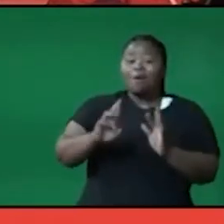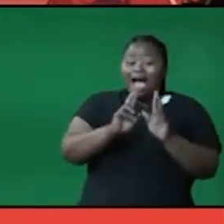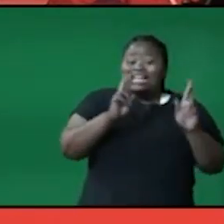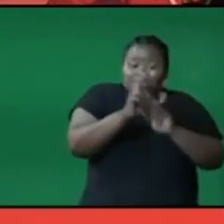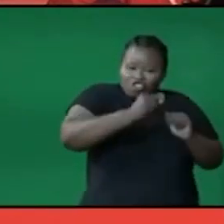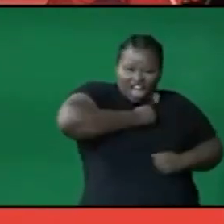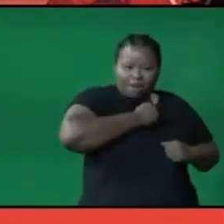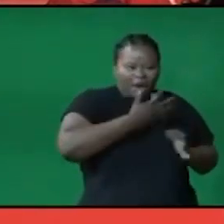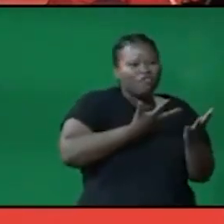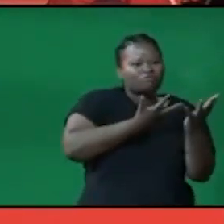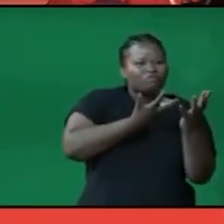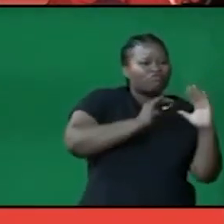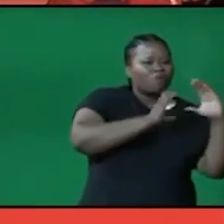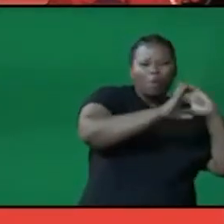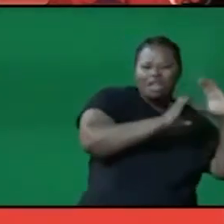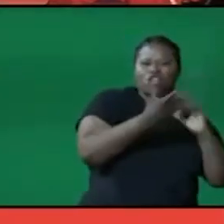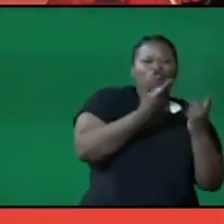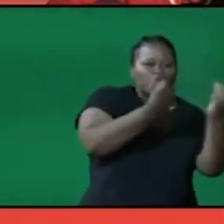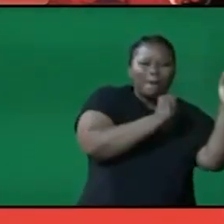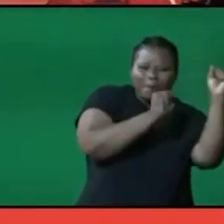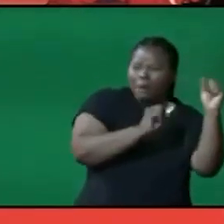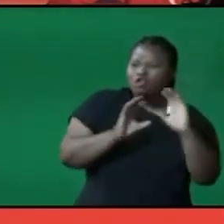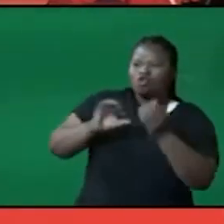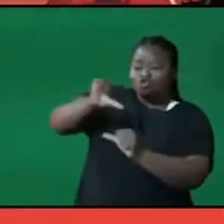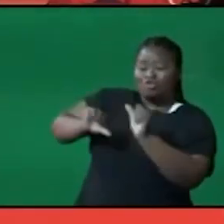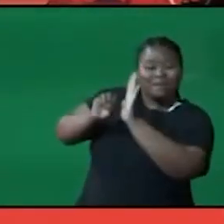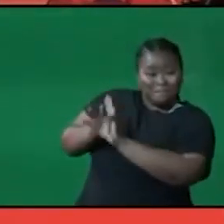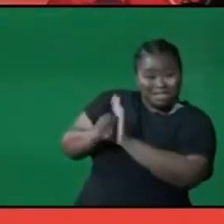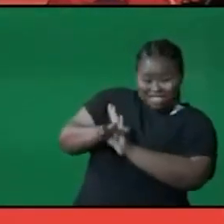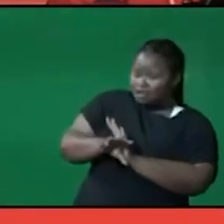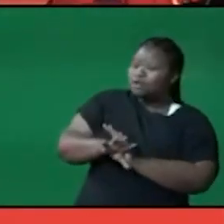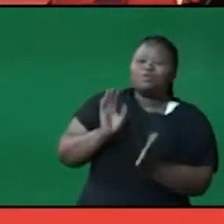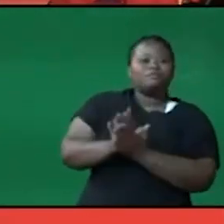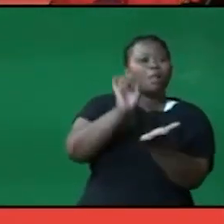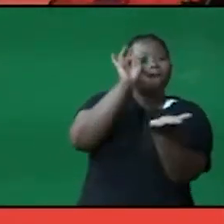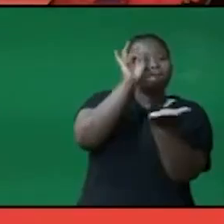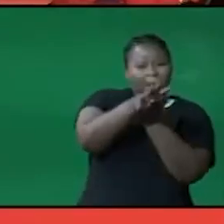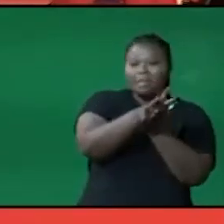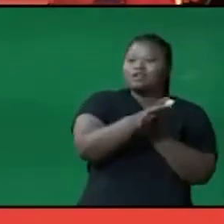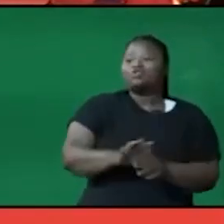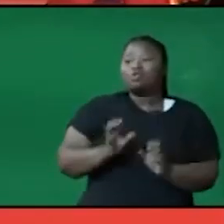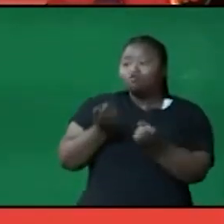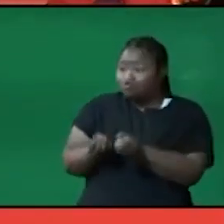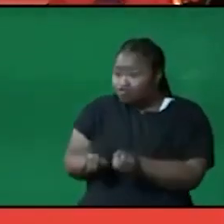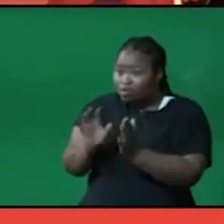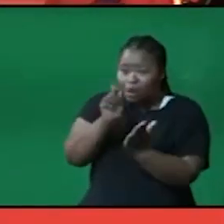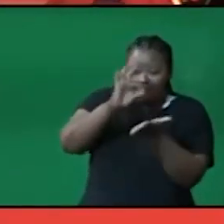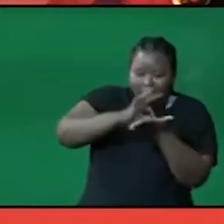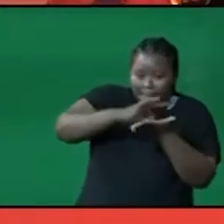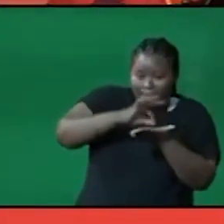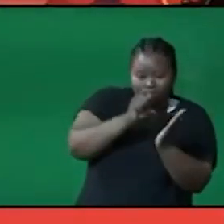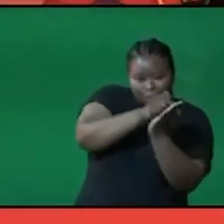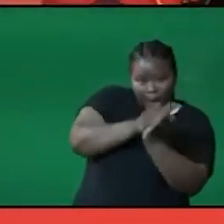are not communicated through social media. We are going to clean them up and send them to you